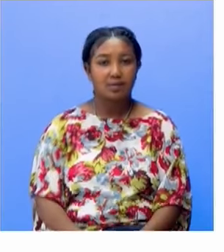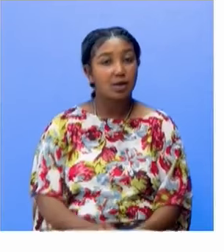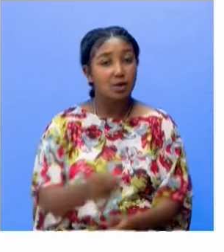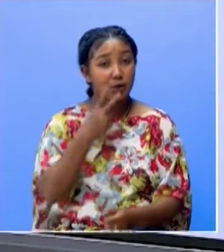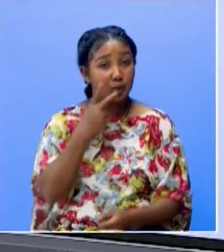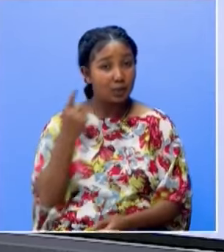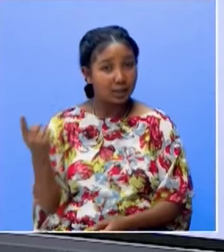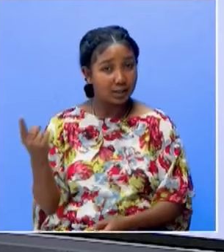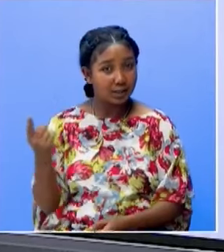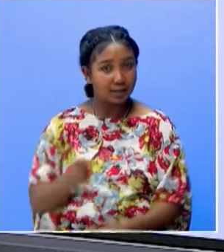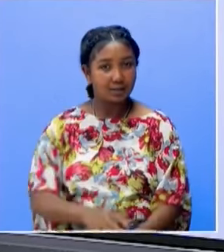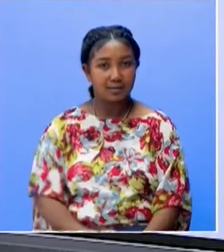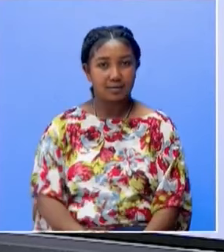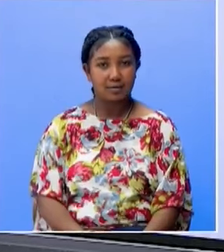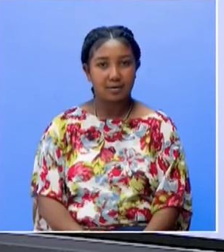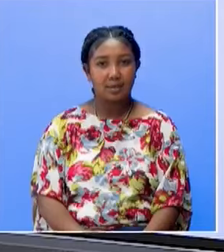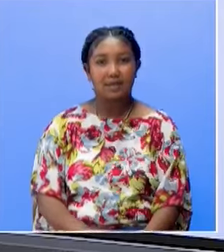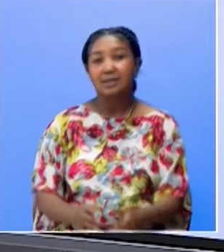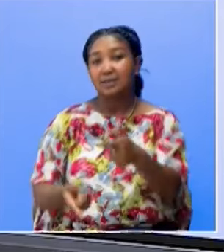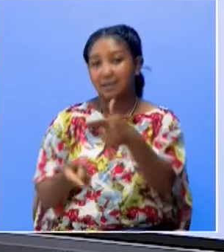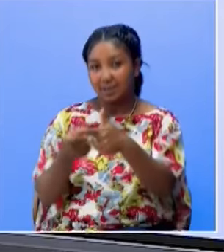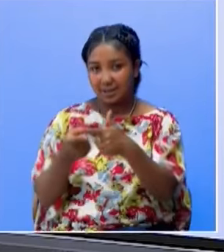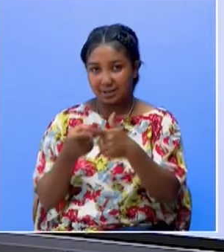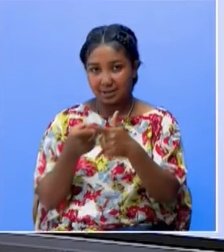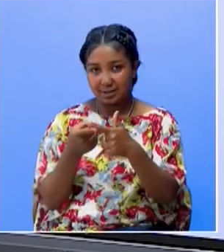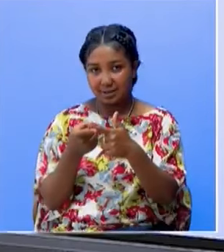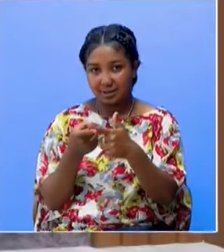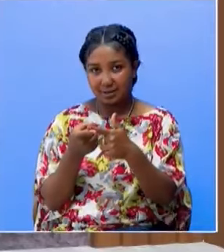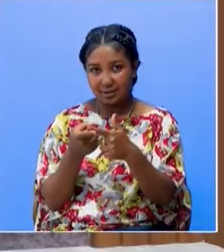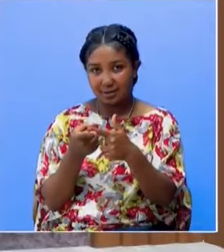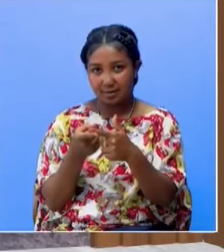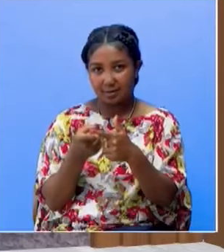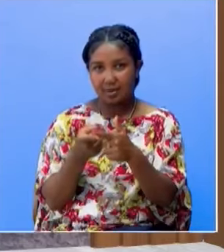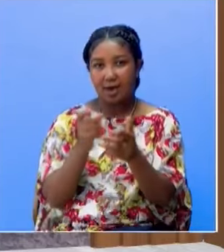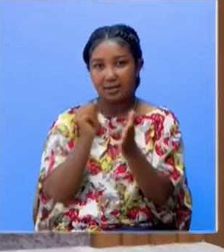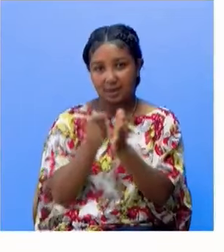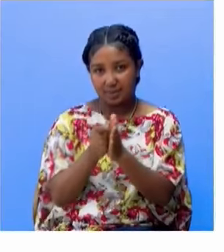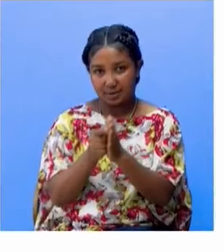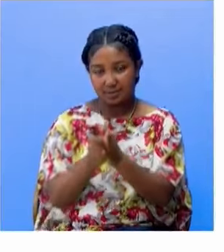Look, the second, one example.